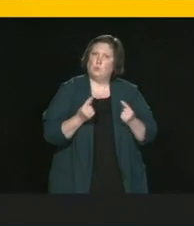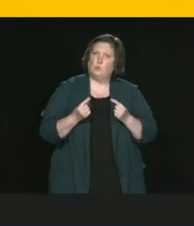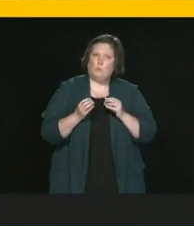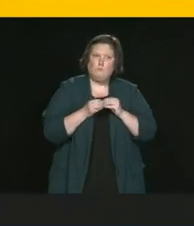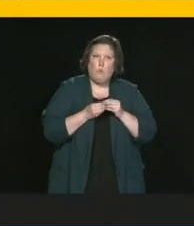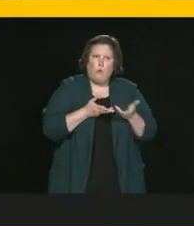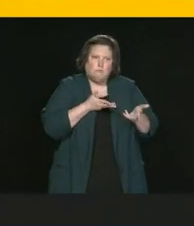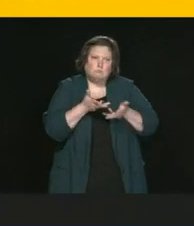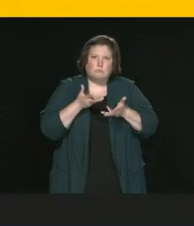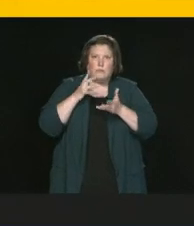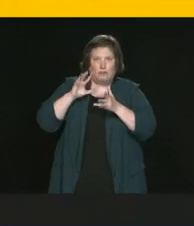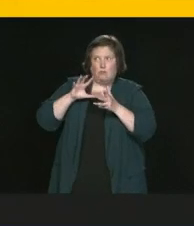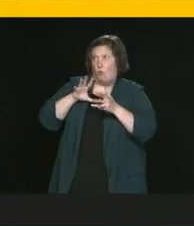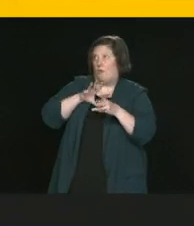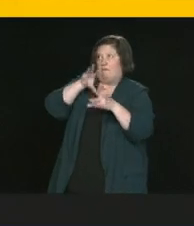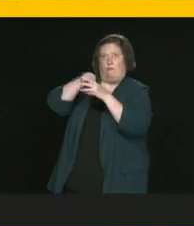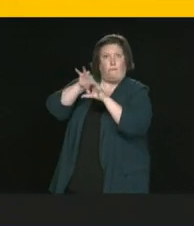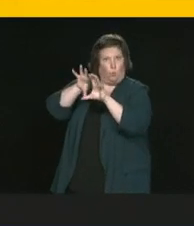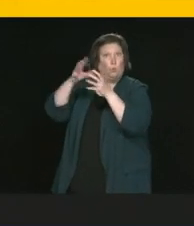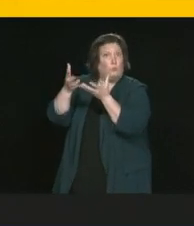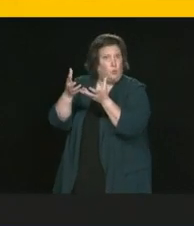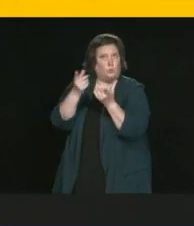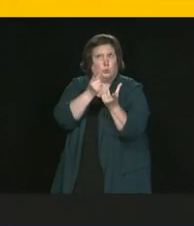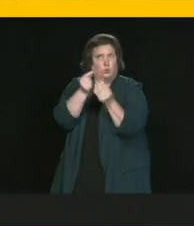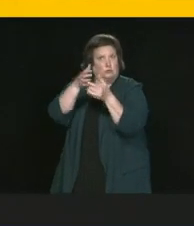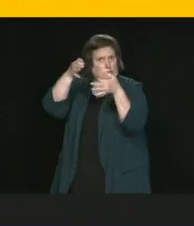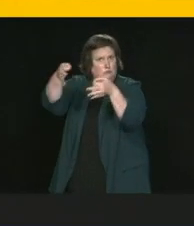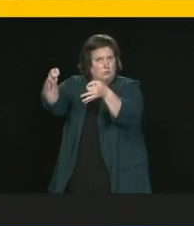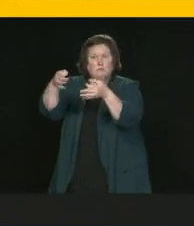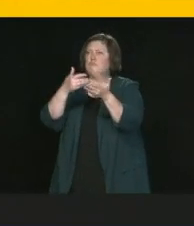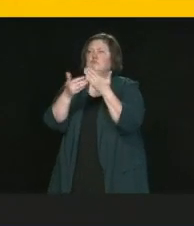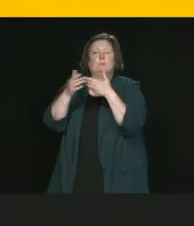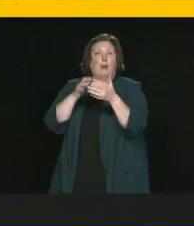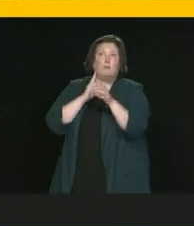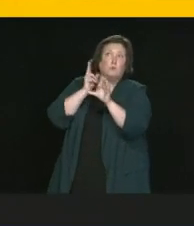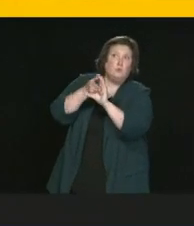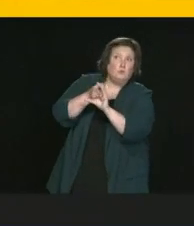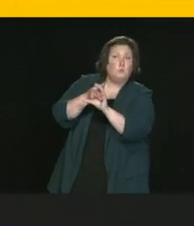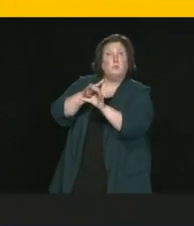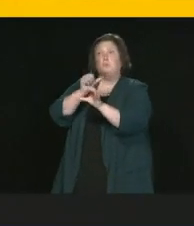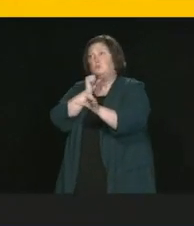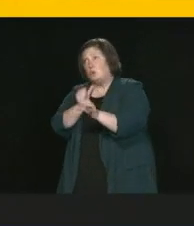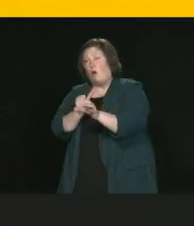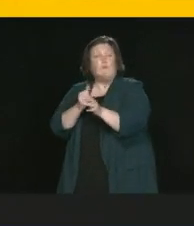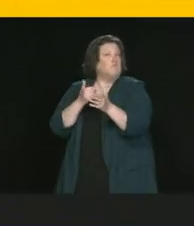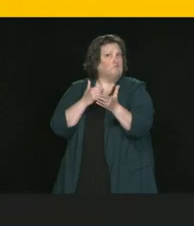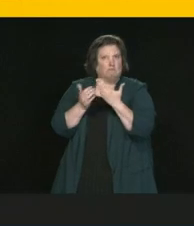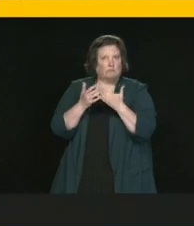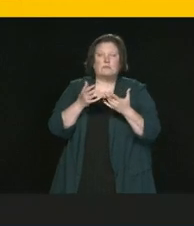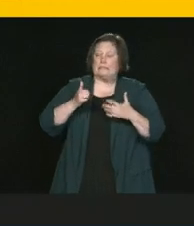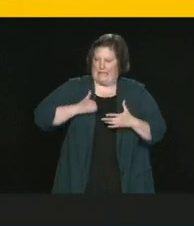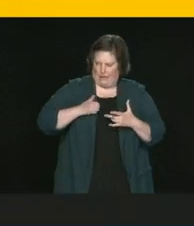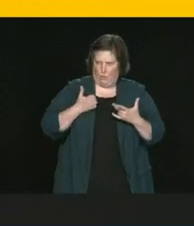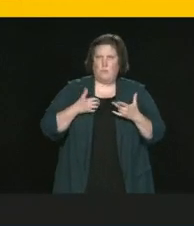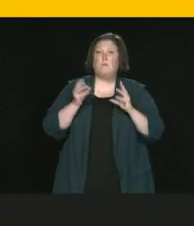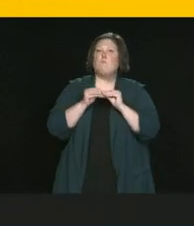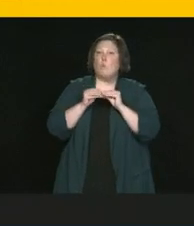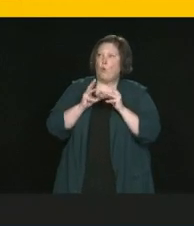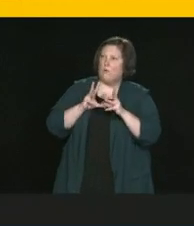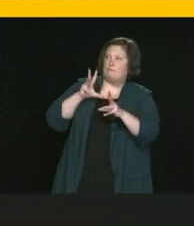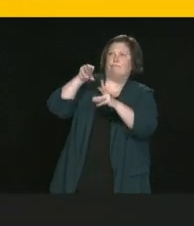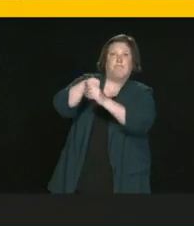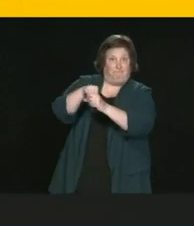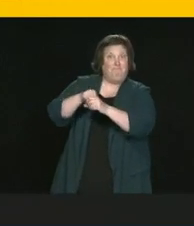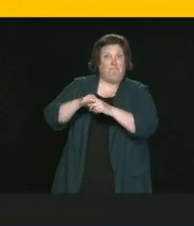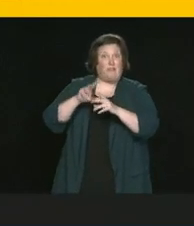engaged on the world stage. And regardless of what happens in the campaign, we are more engaged and we will continue to be more engaged on the world